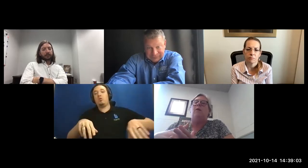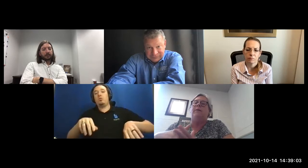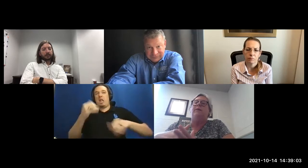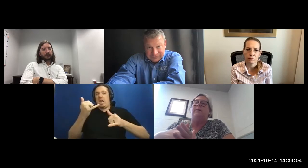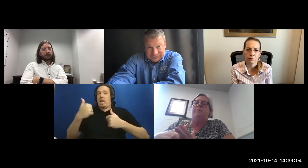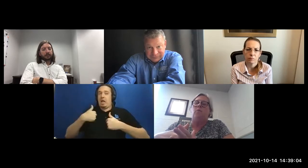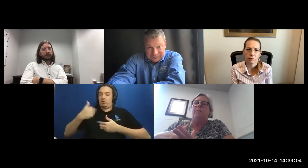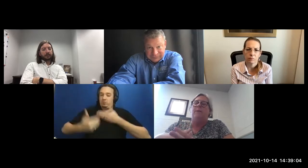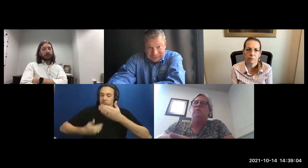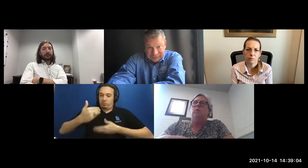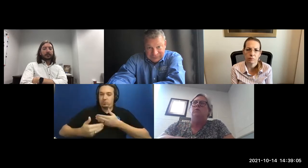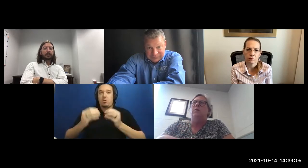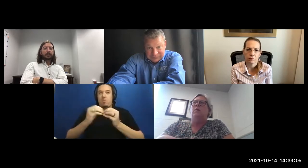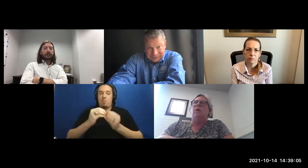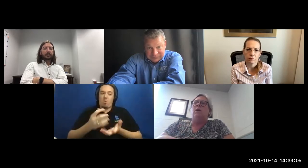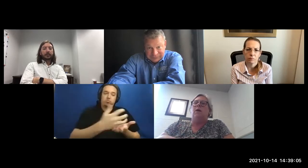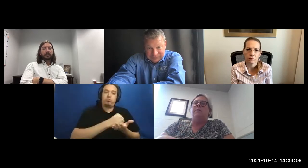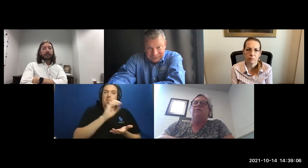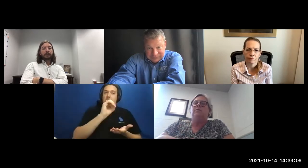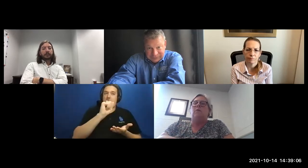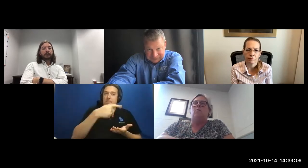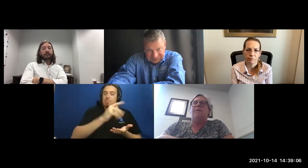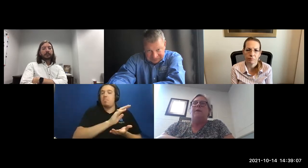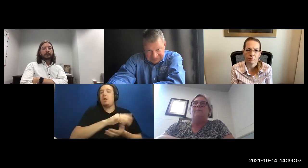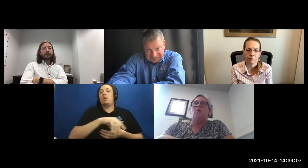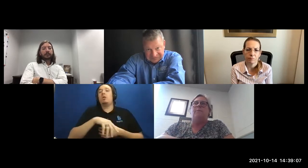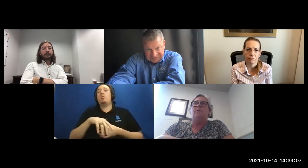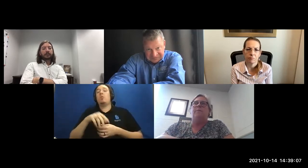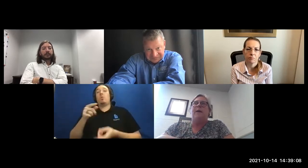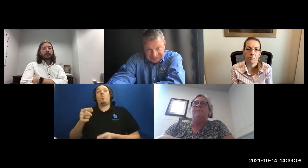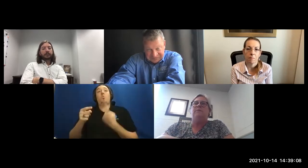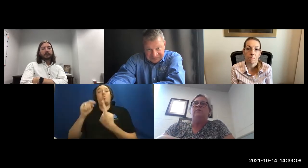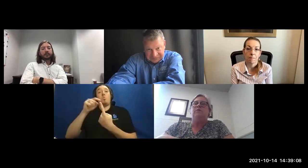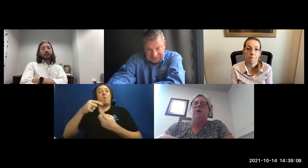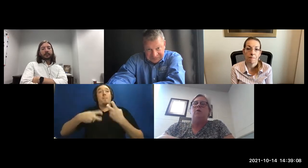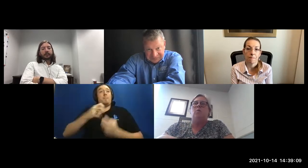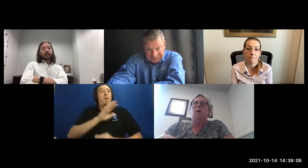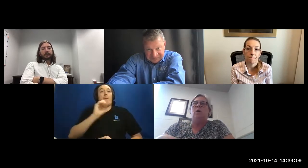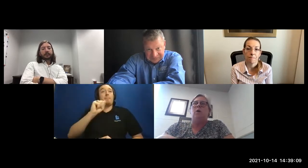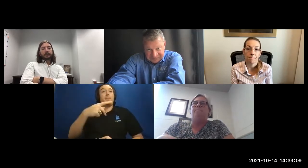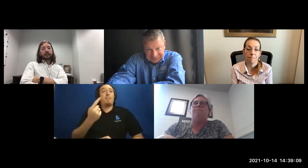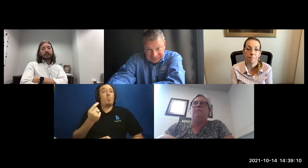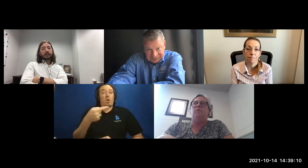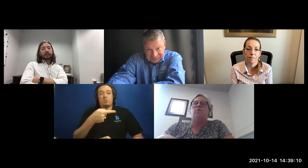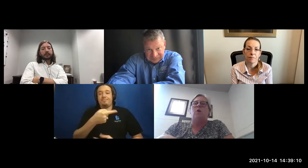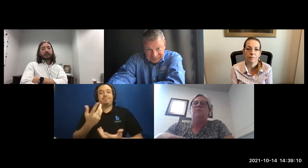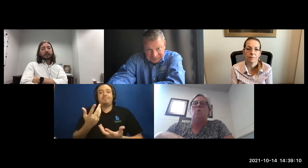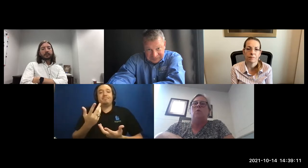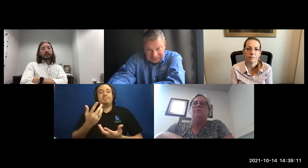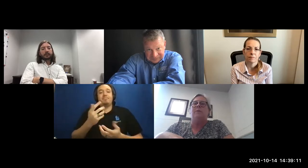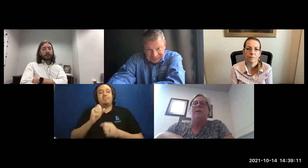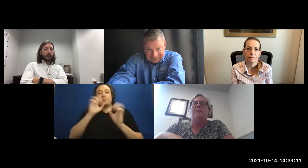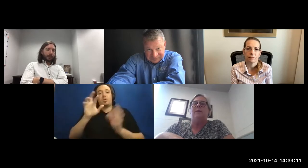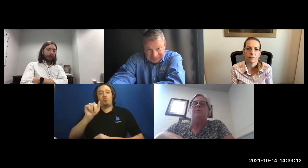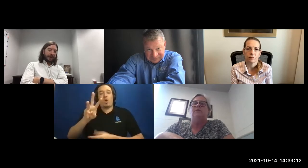working on getting more MAP scores. It's just one thing, the problem with MAP is there's no raw score,